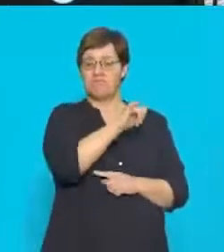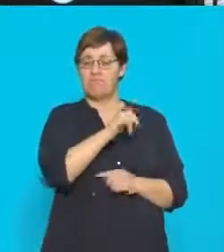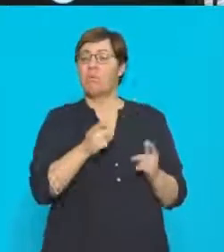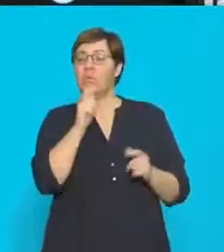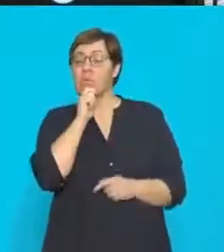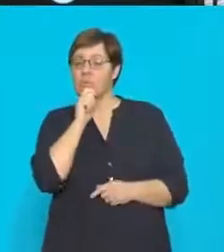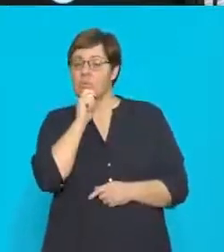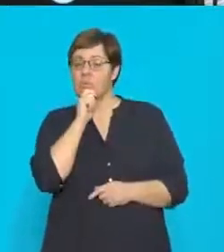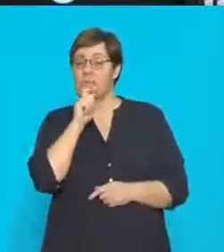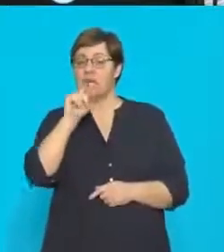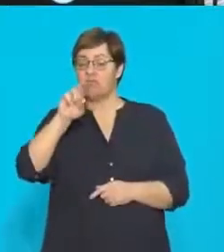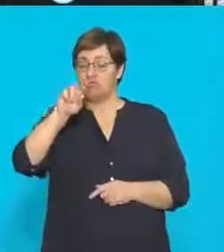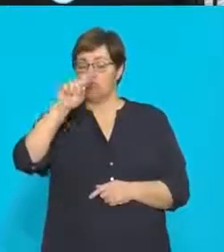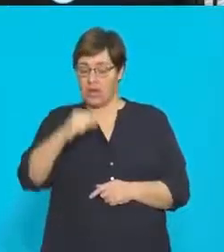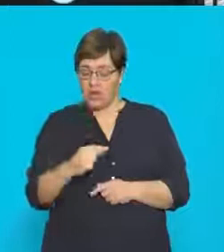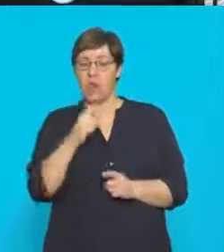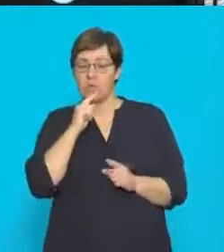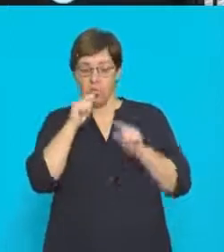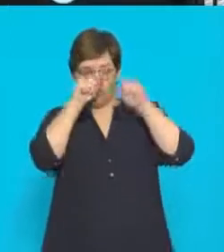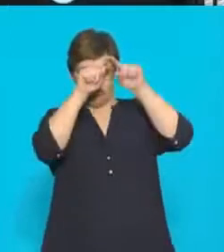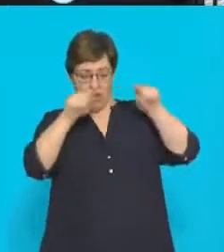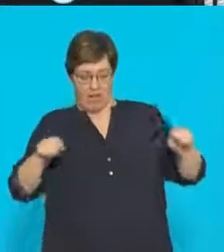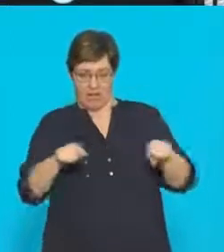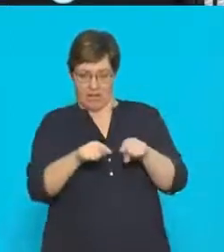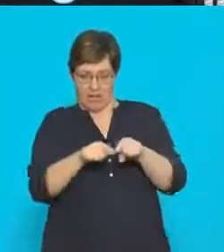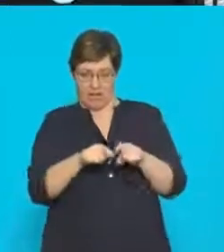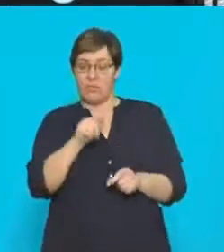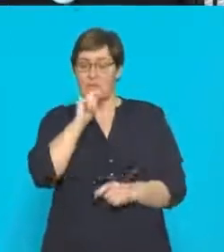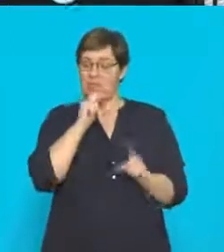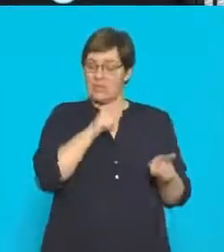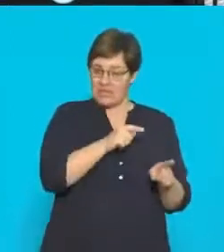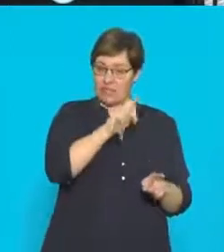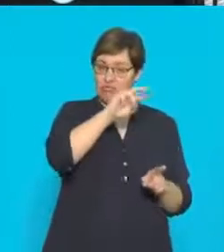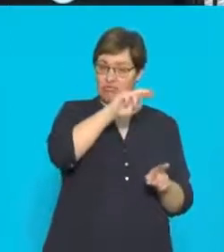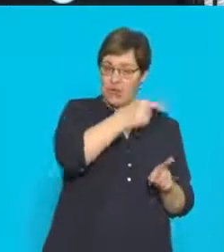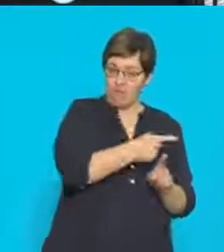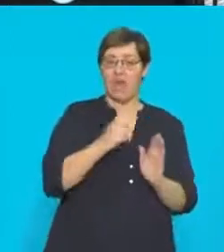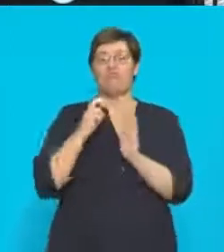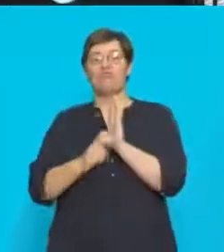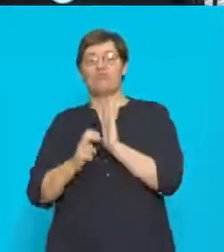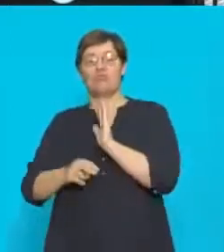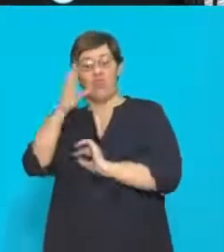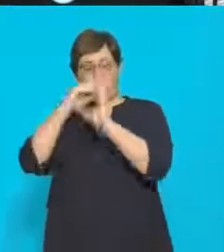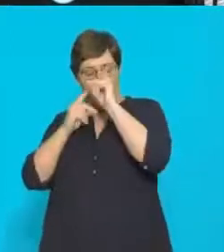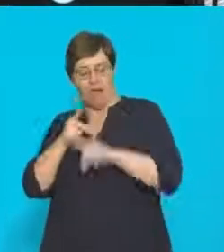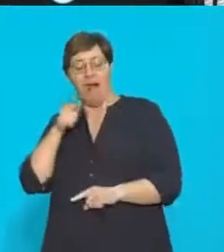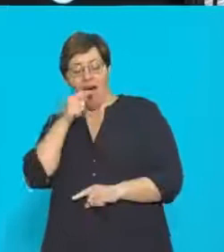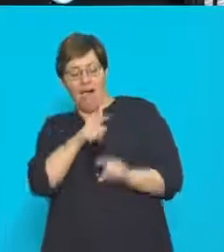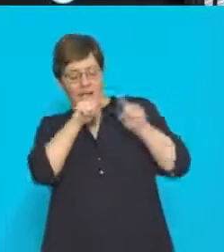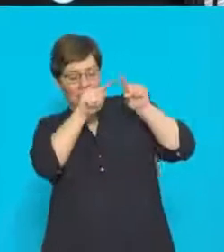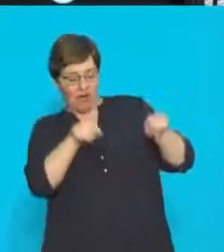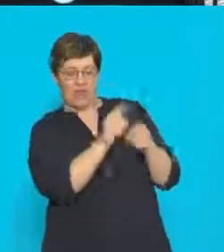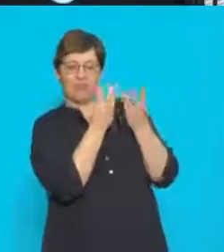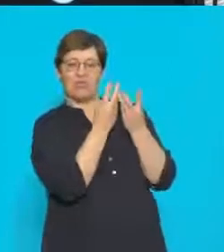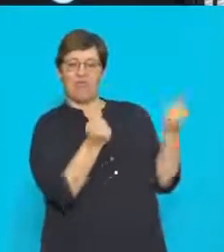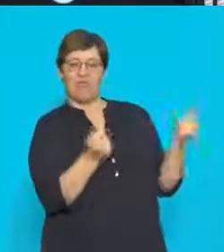use trigonometry to draw a triangle and use trigonometry and some of the rules we do today to solve that